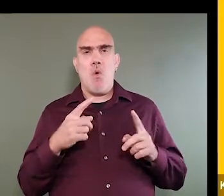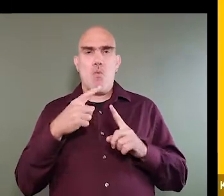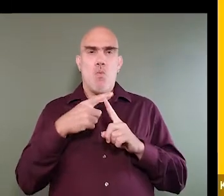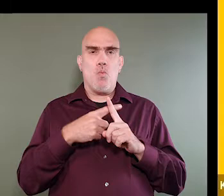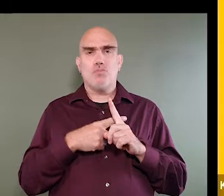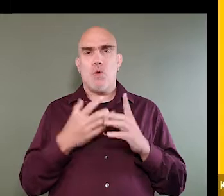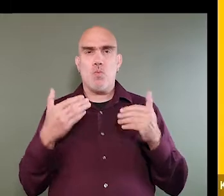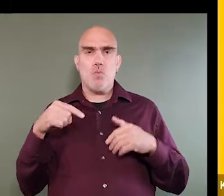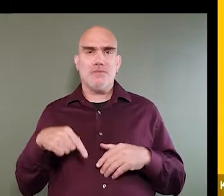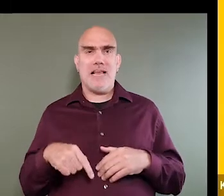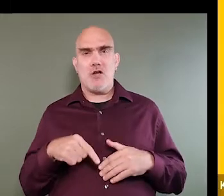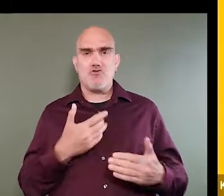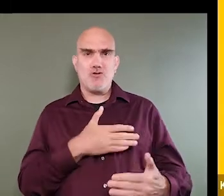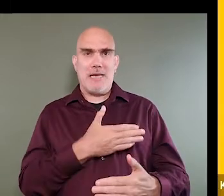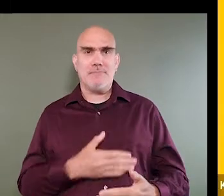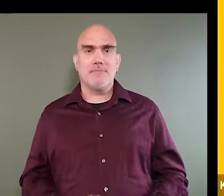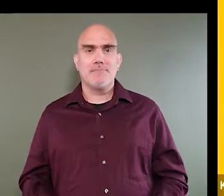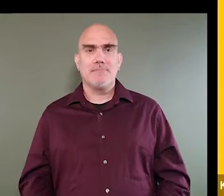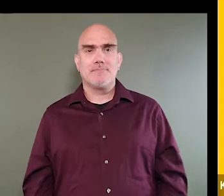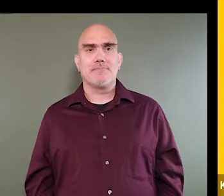jams.